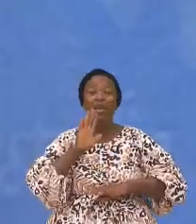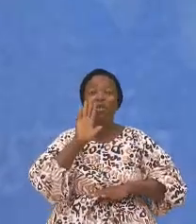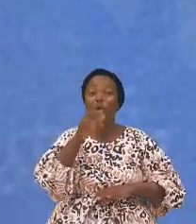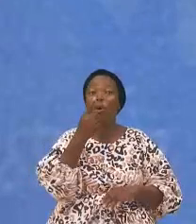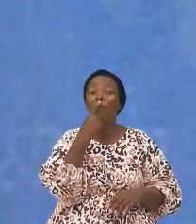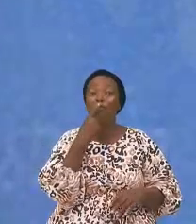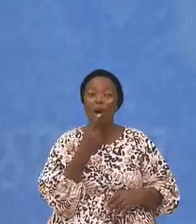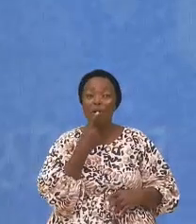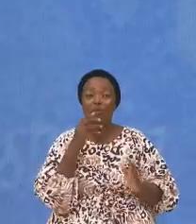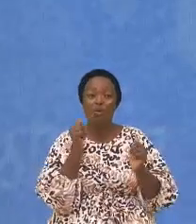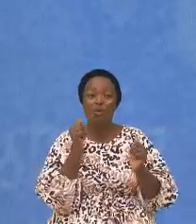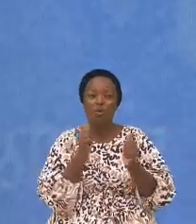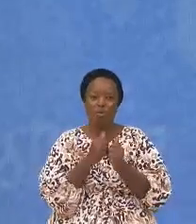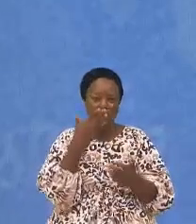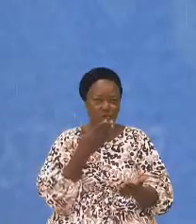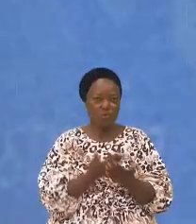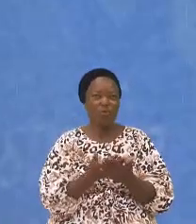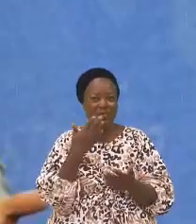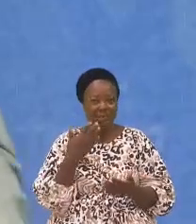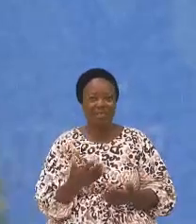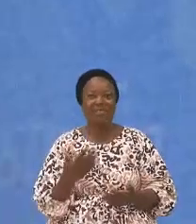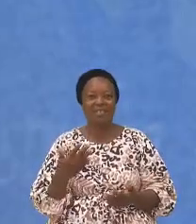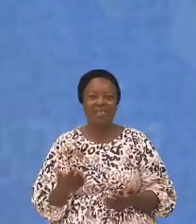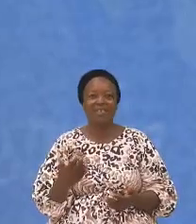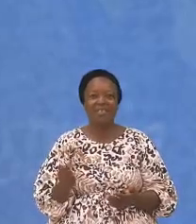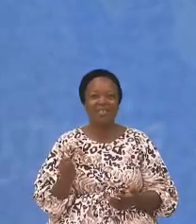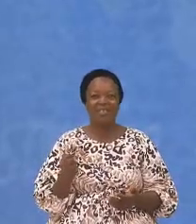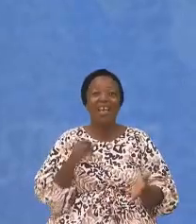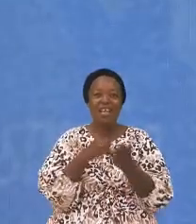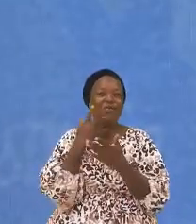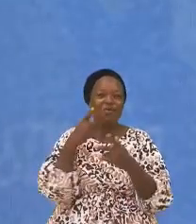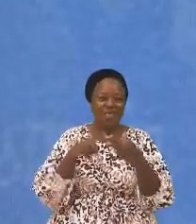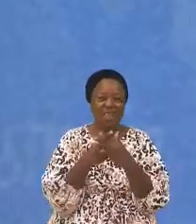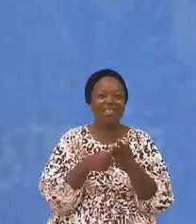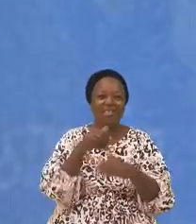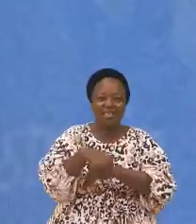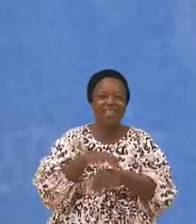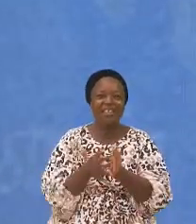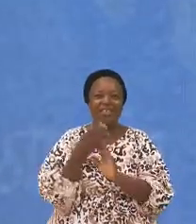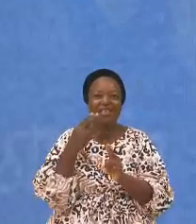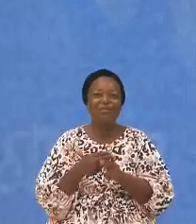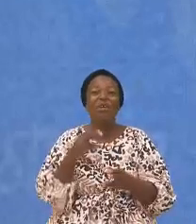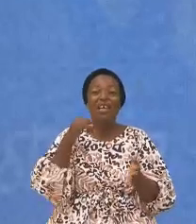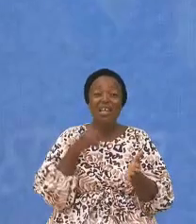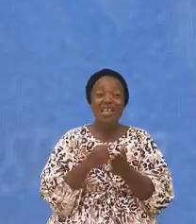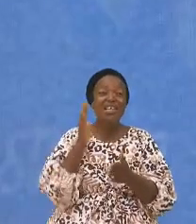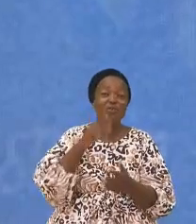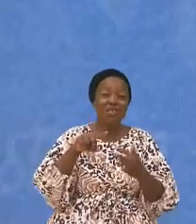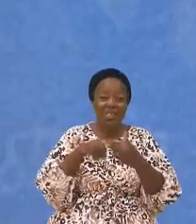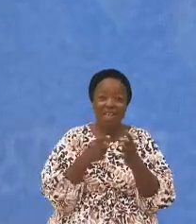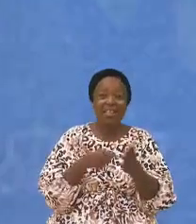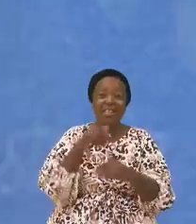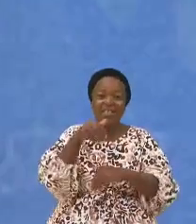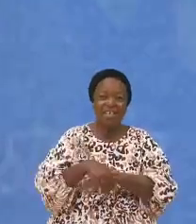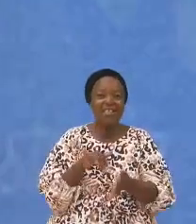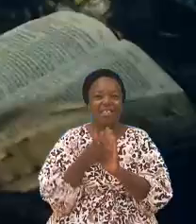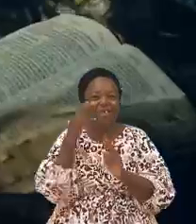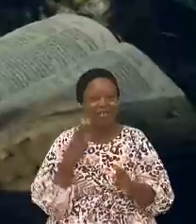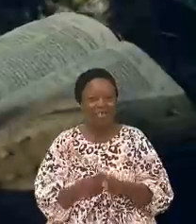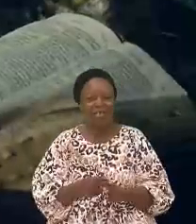verse 5, who satisfies thy mouth with good things? It will